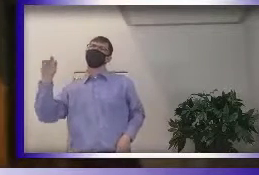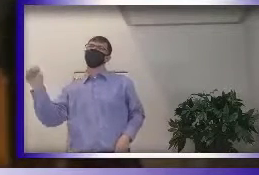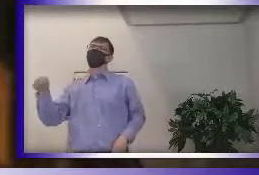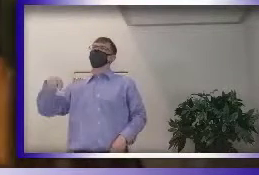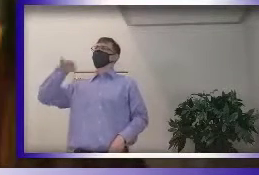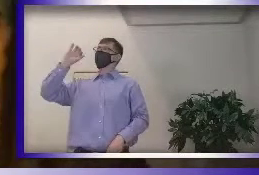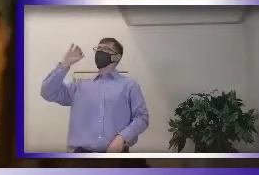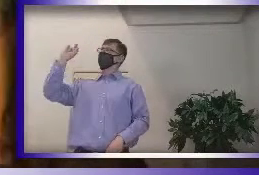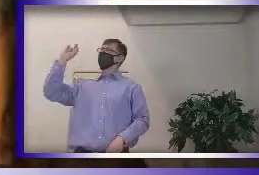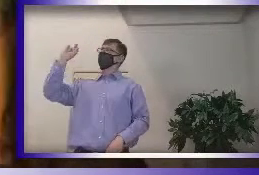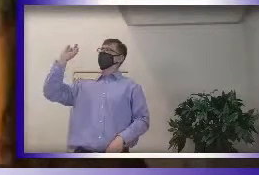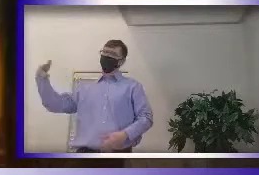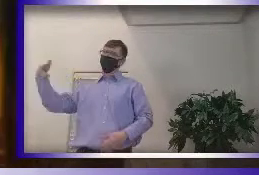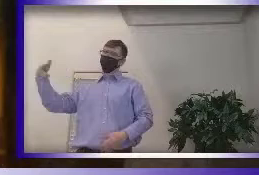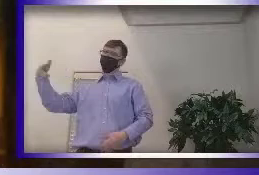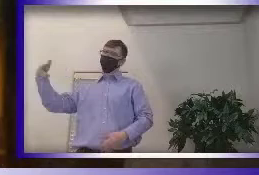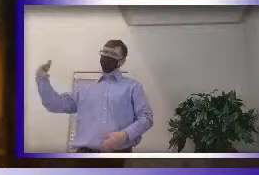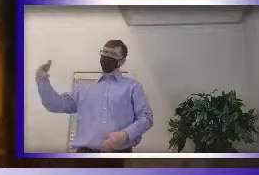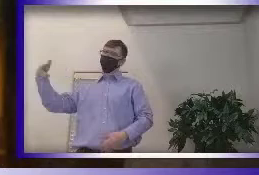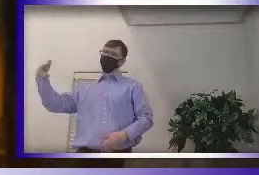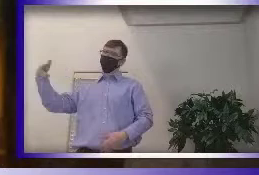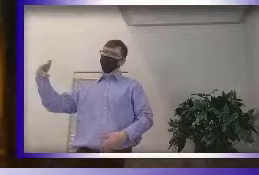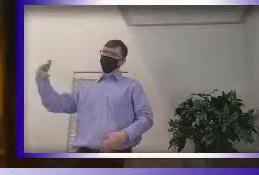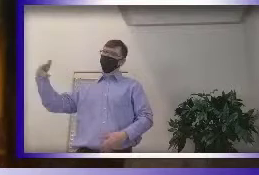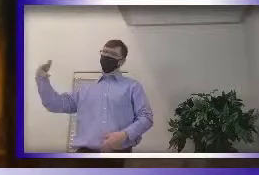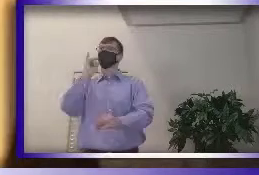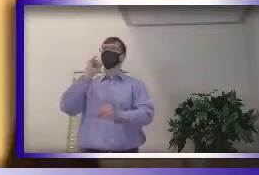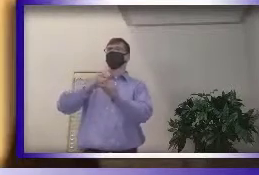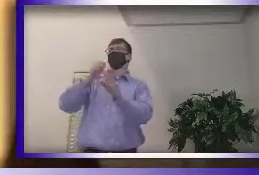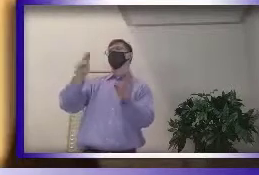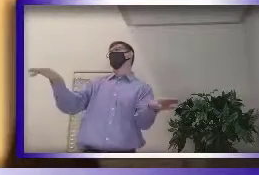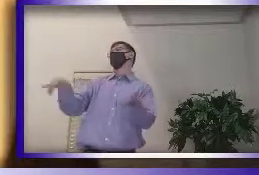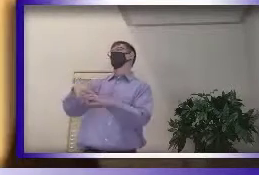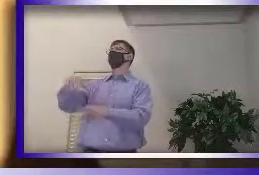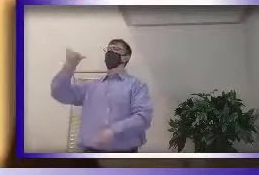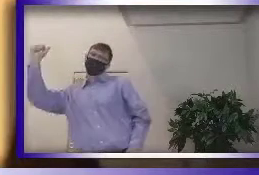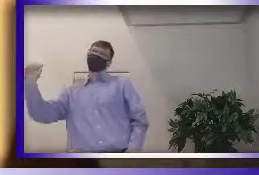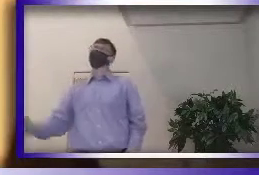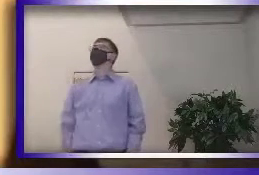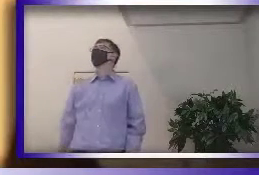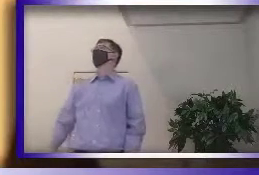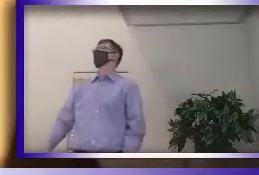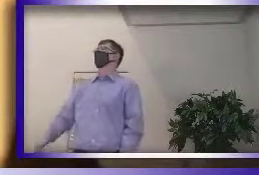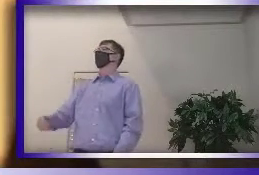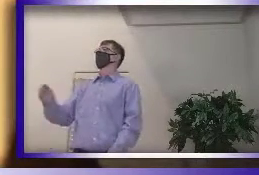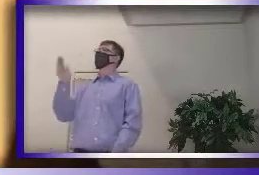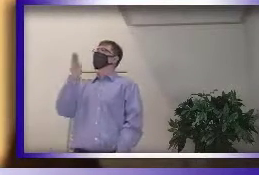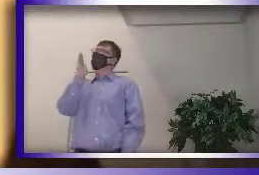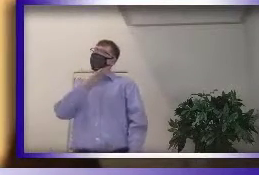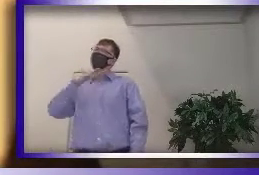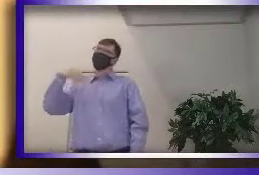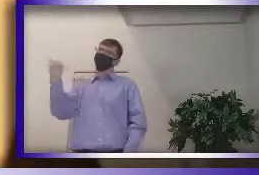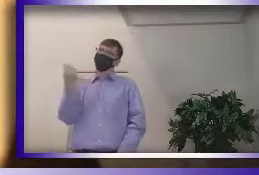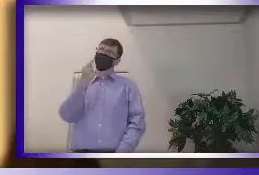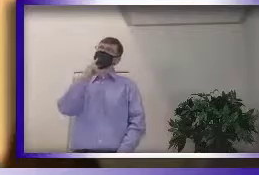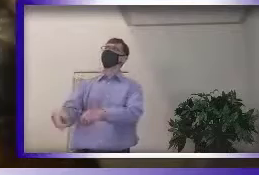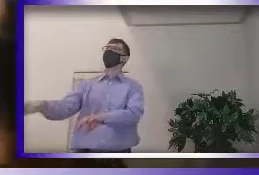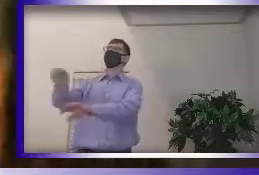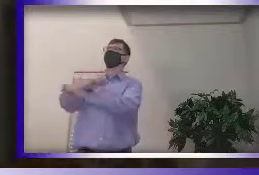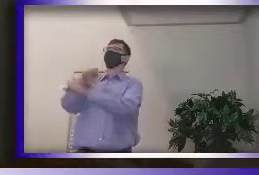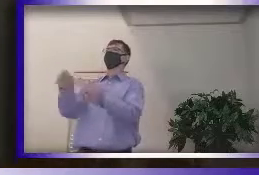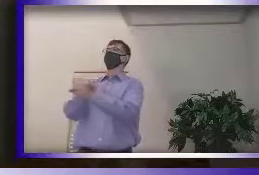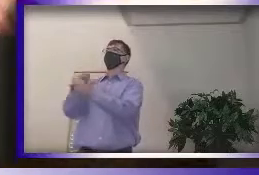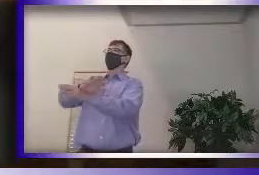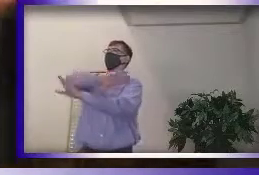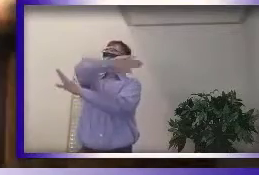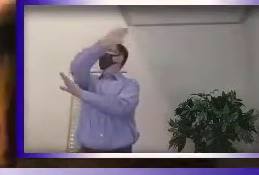but making that to be all me. There is power in a name. Anyone